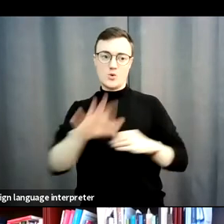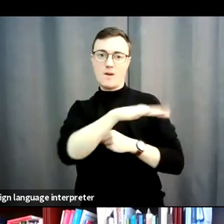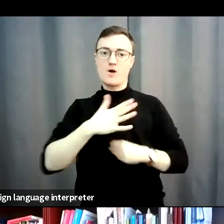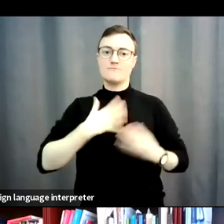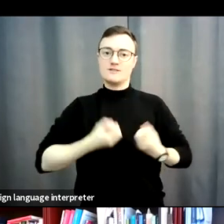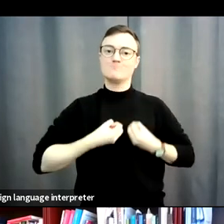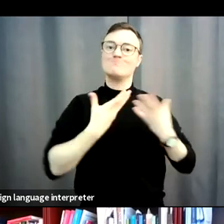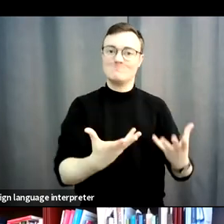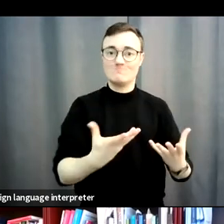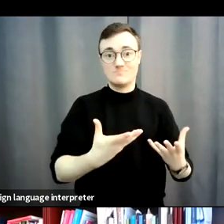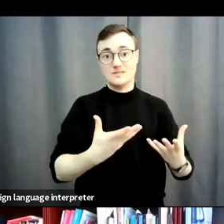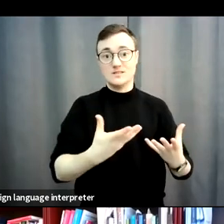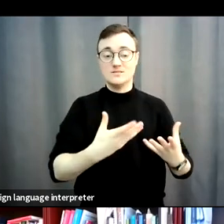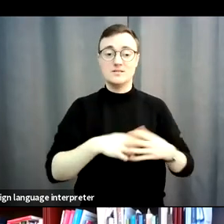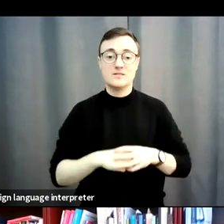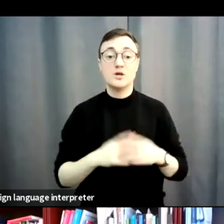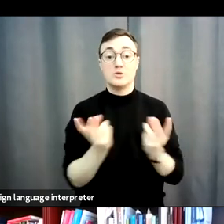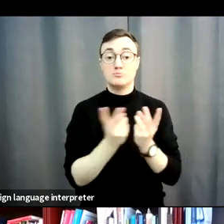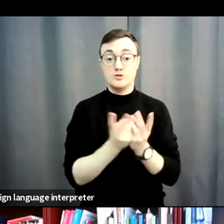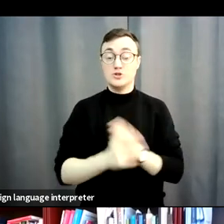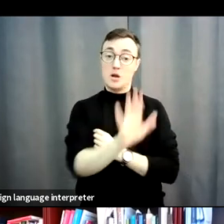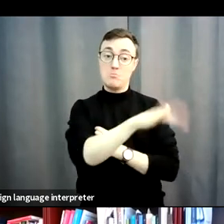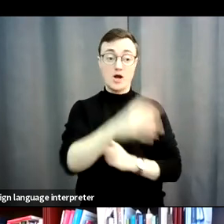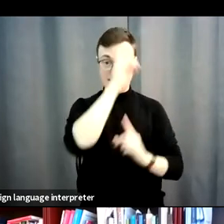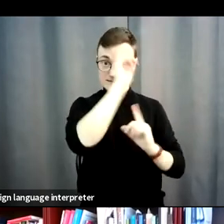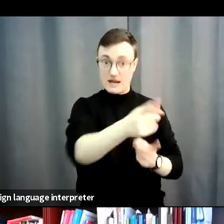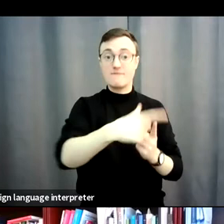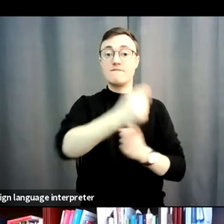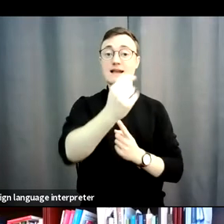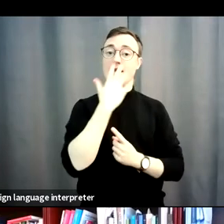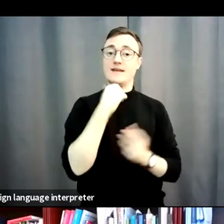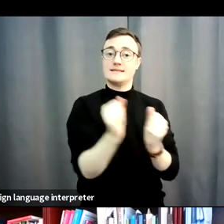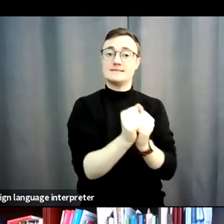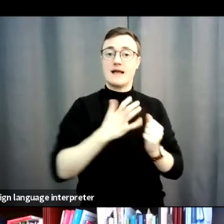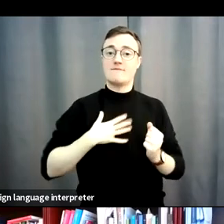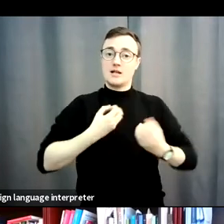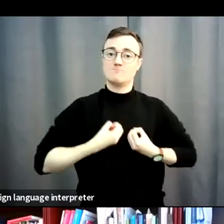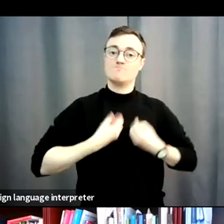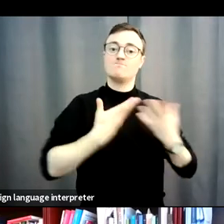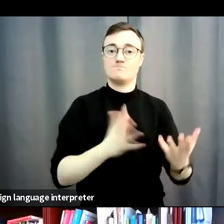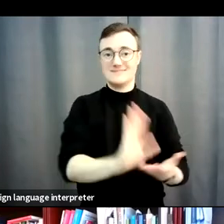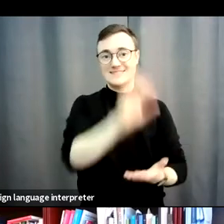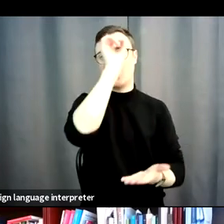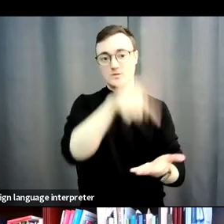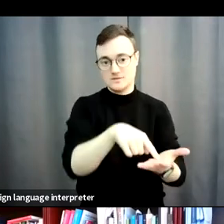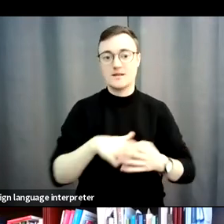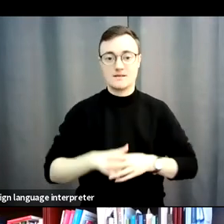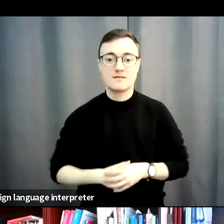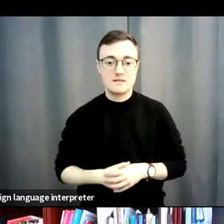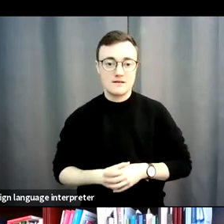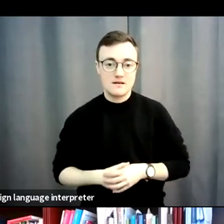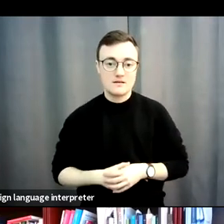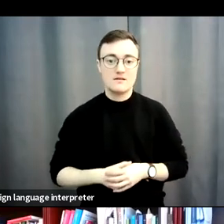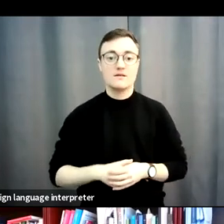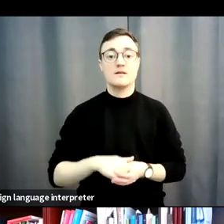views. So it's up to the child to choose the media or the way the child wants to express his or her views. A